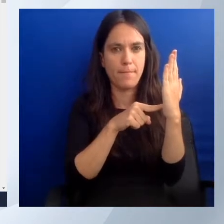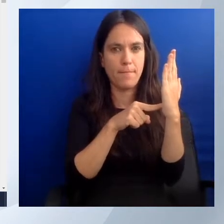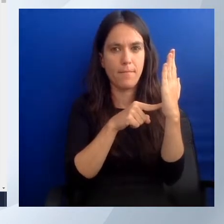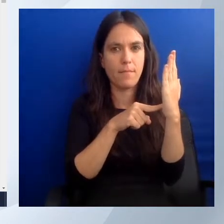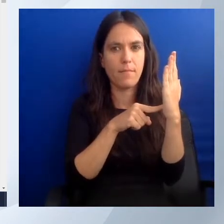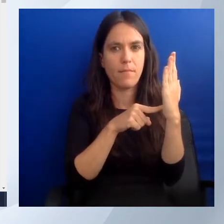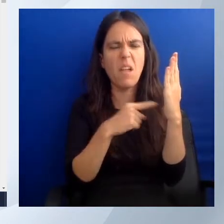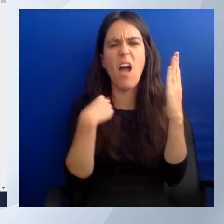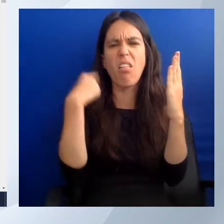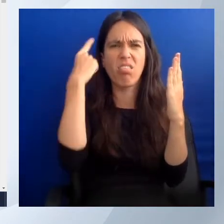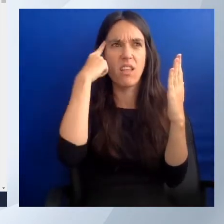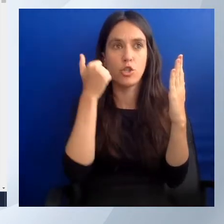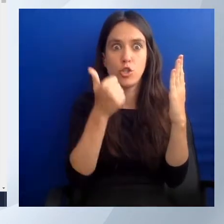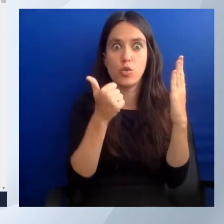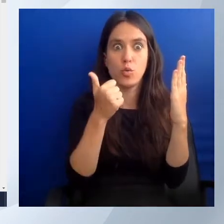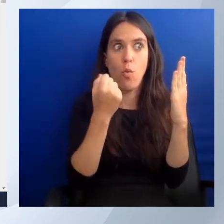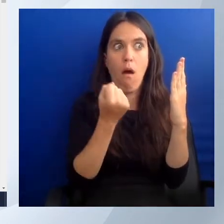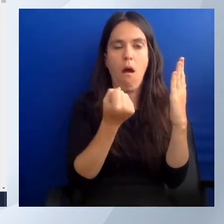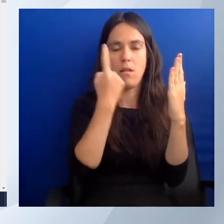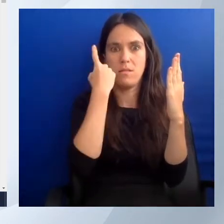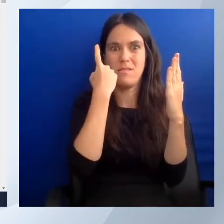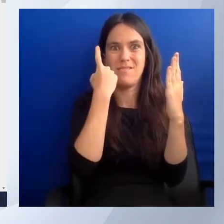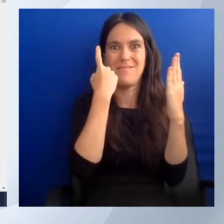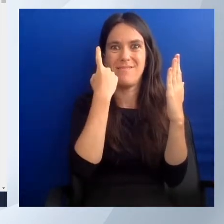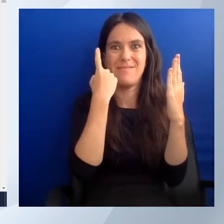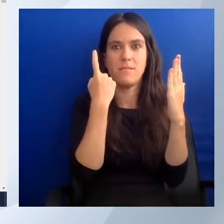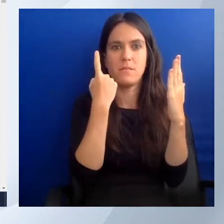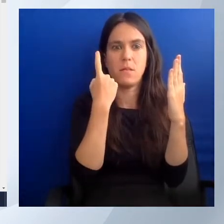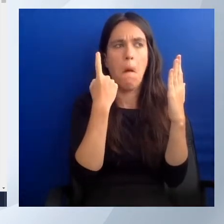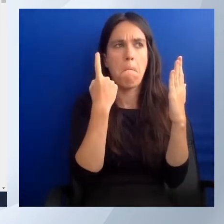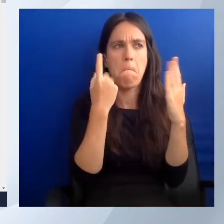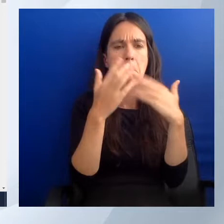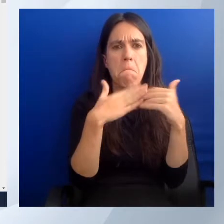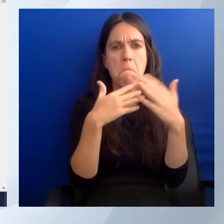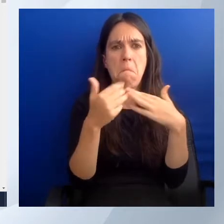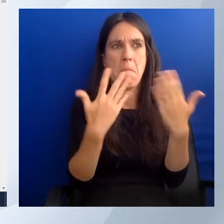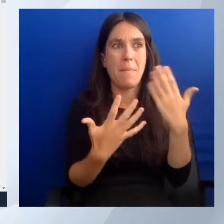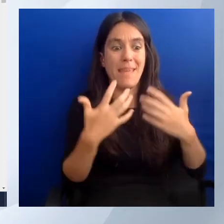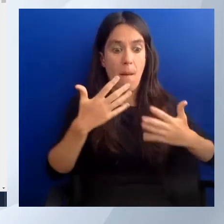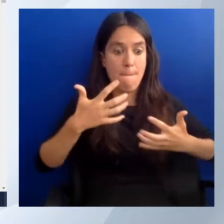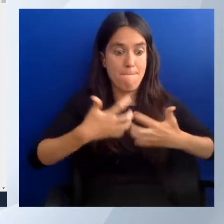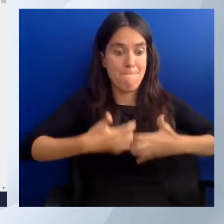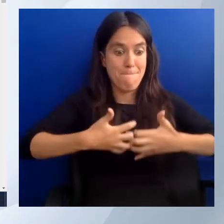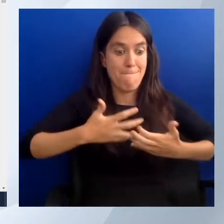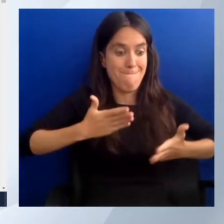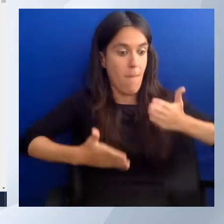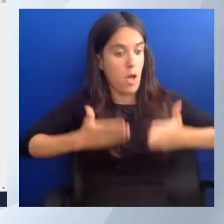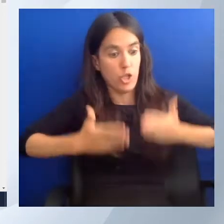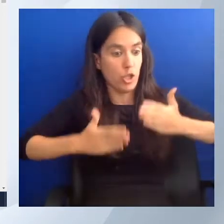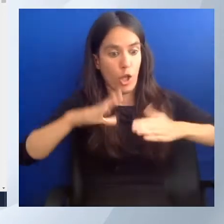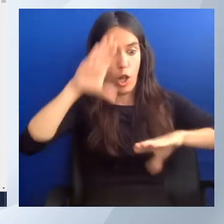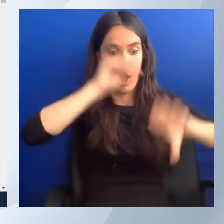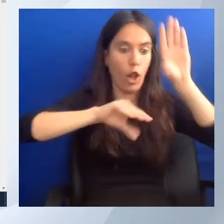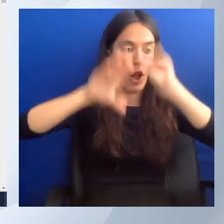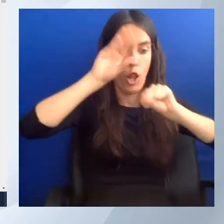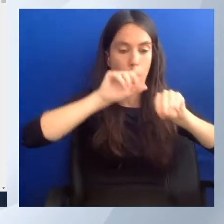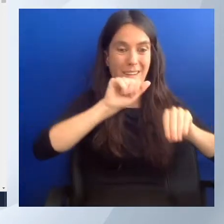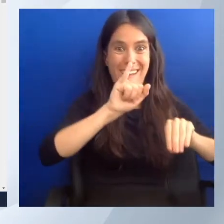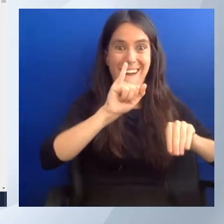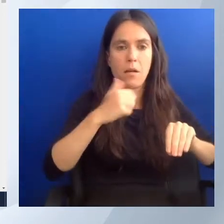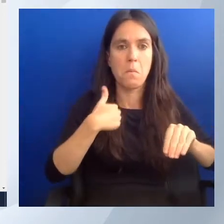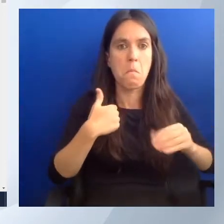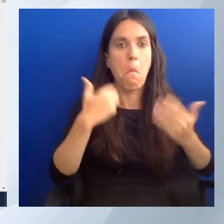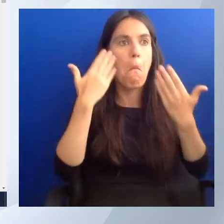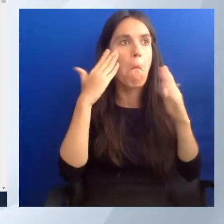good to understand, even if you are not familiar with machine learning, what's actually happening underneath the covers of a machine learning